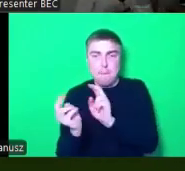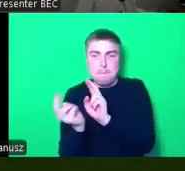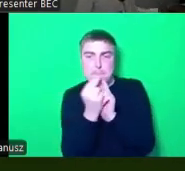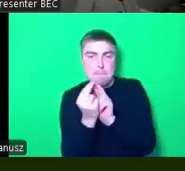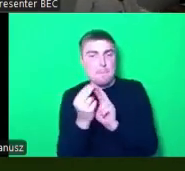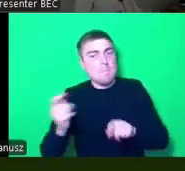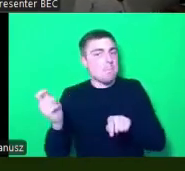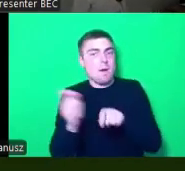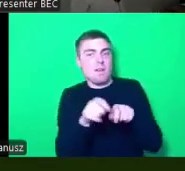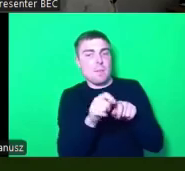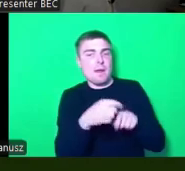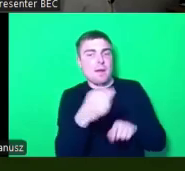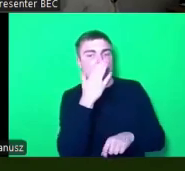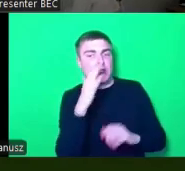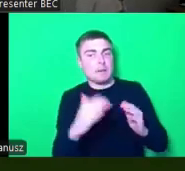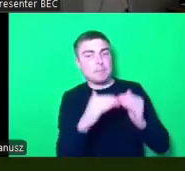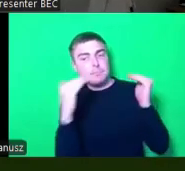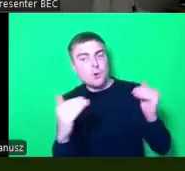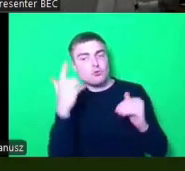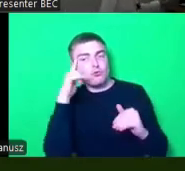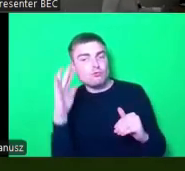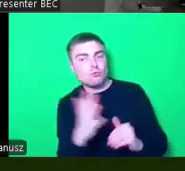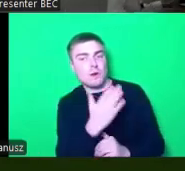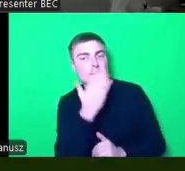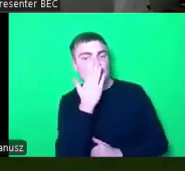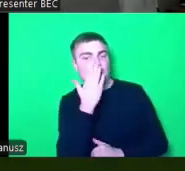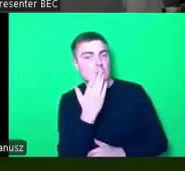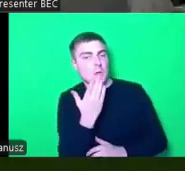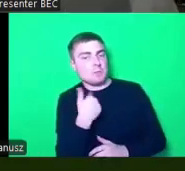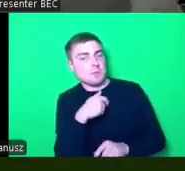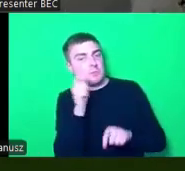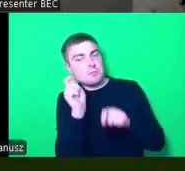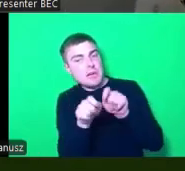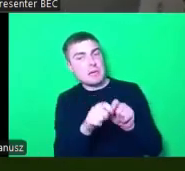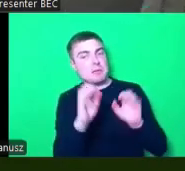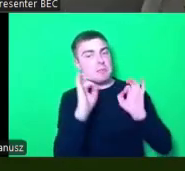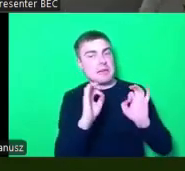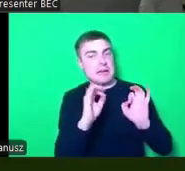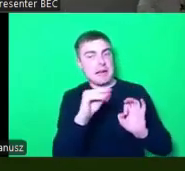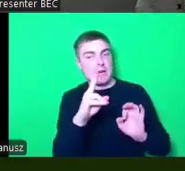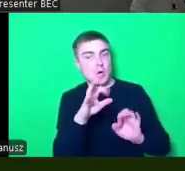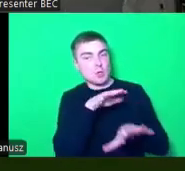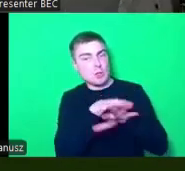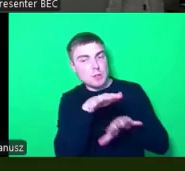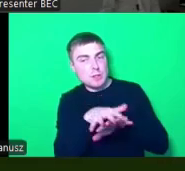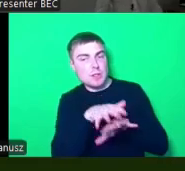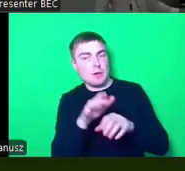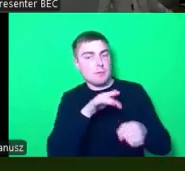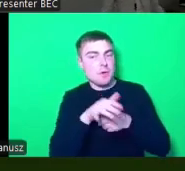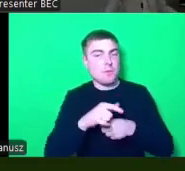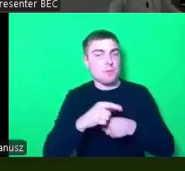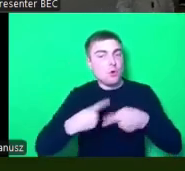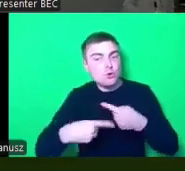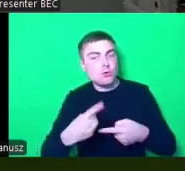and then we are able to measure all kinds of responses in terms of ecosystem productivity or resilience or